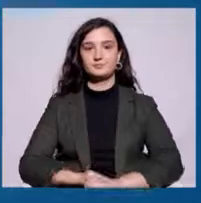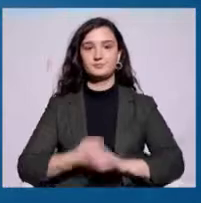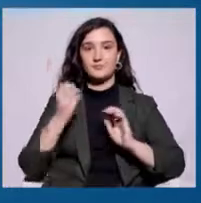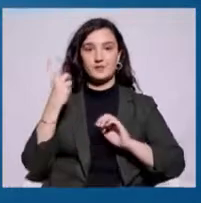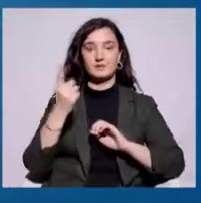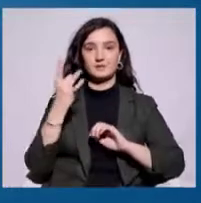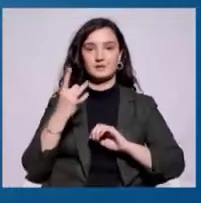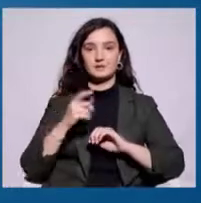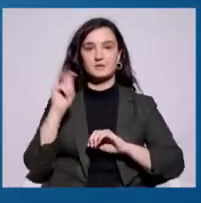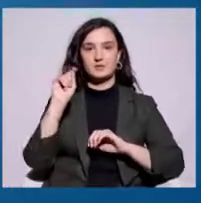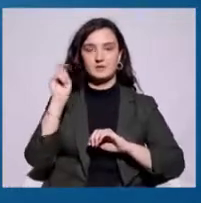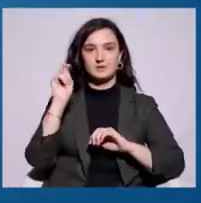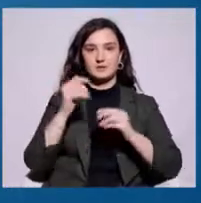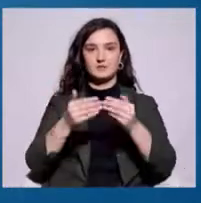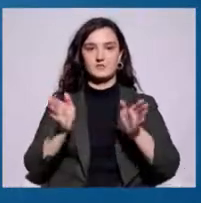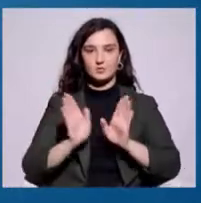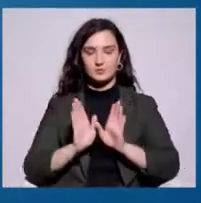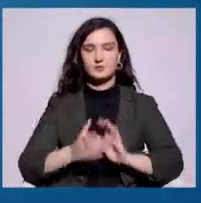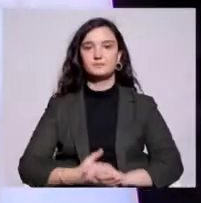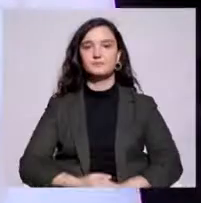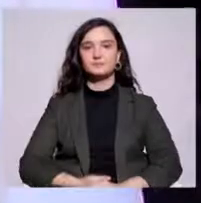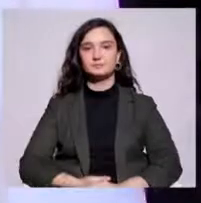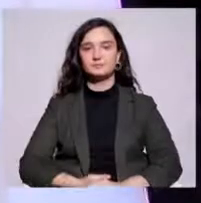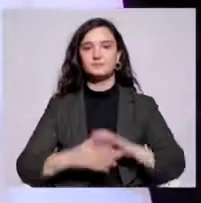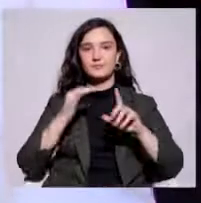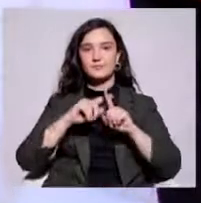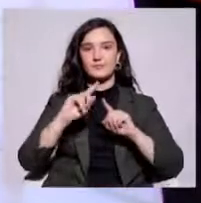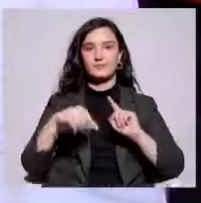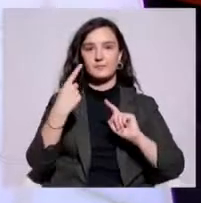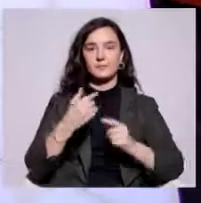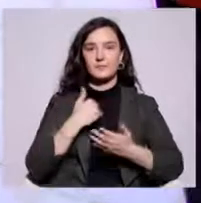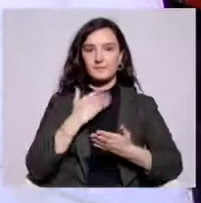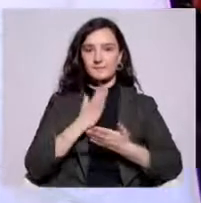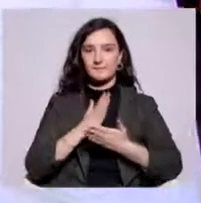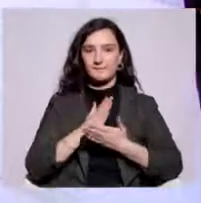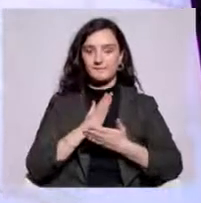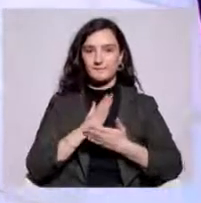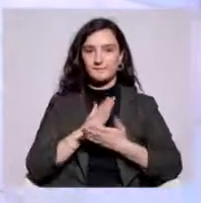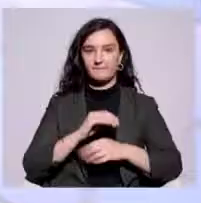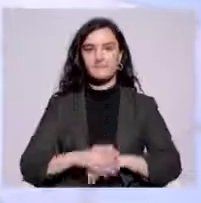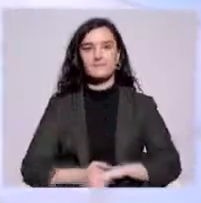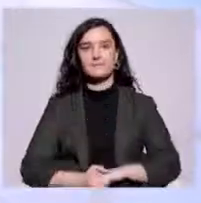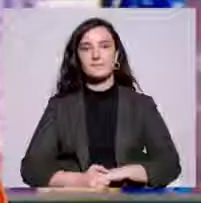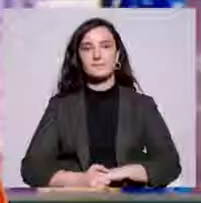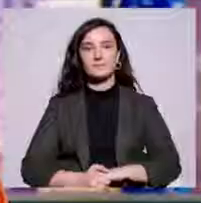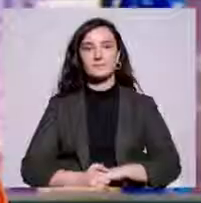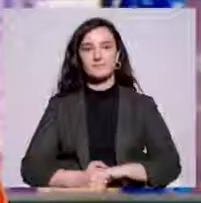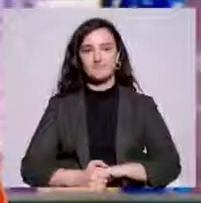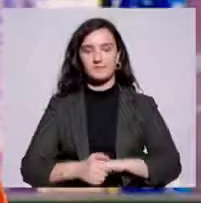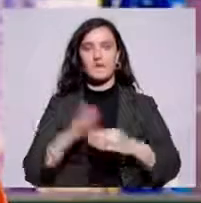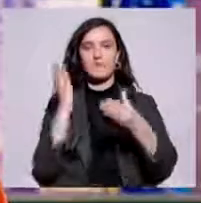more time, waste bin. And after that, we have folder.